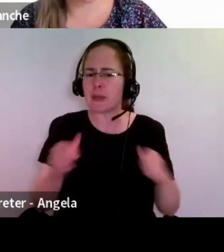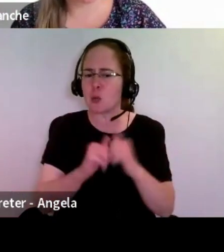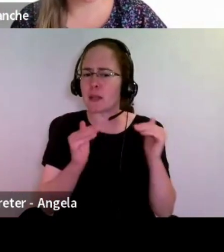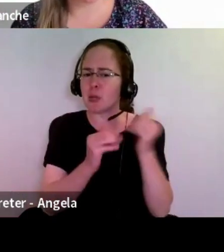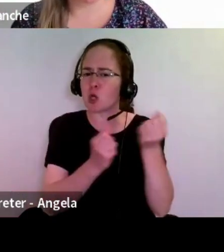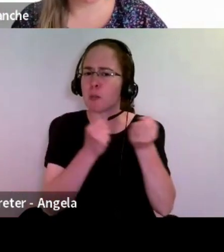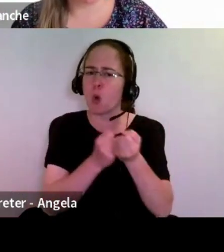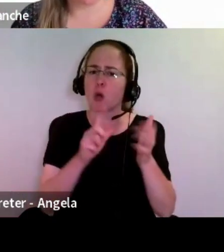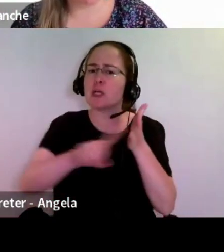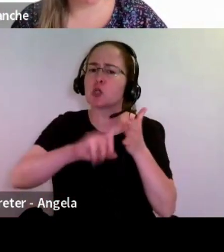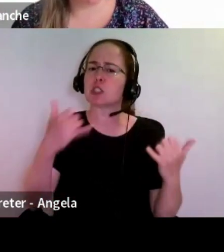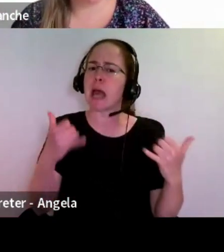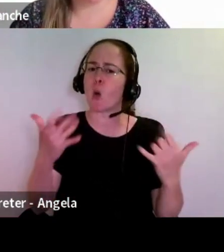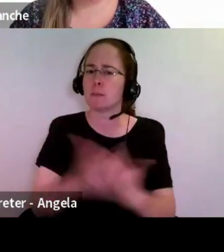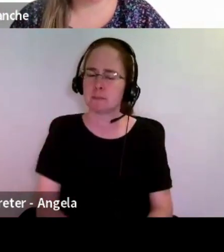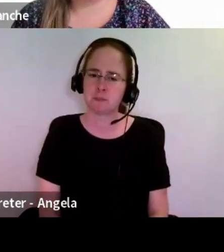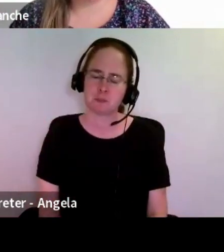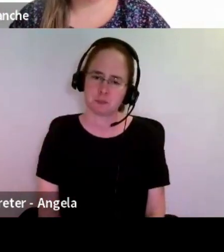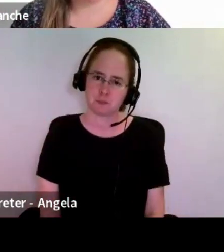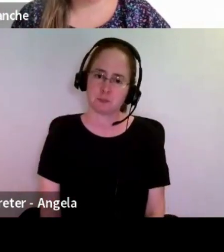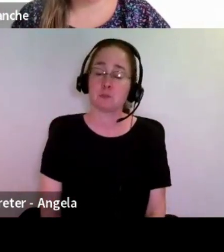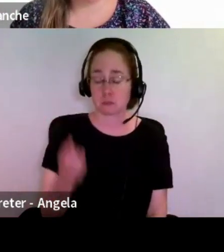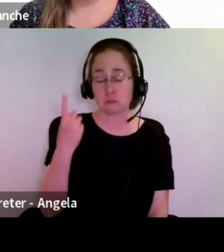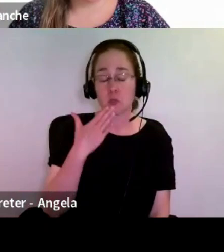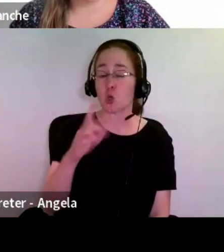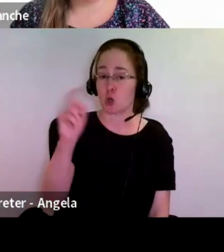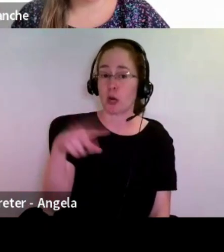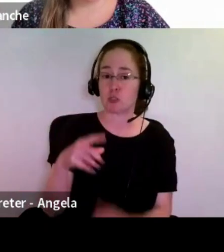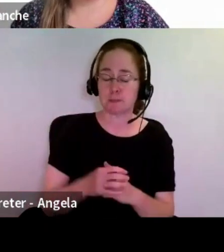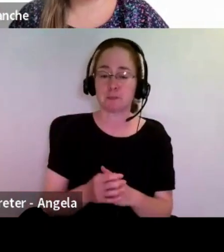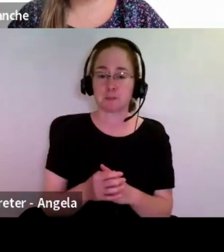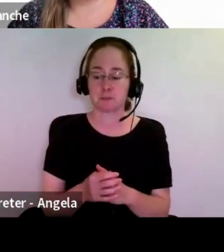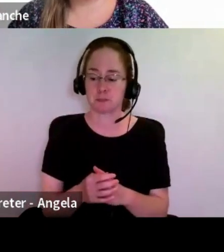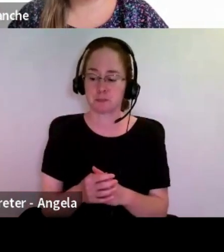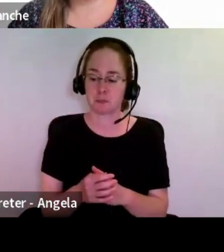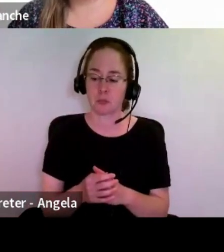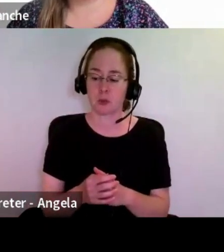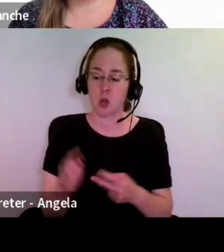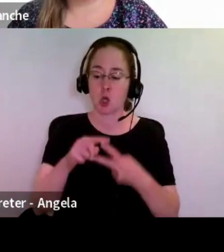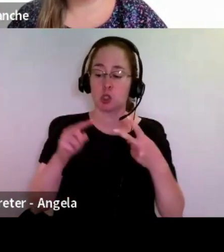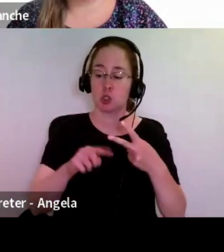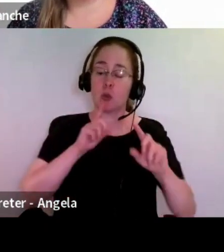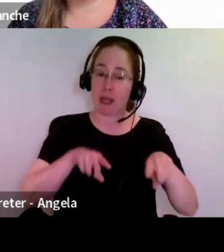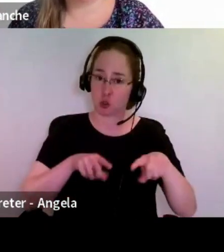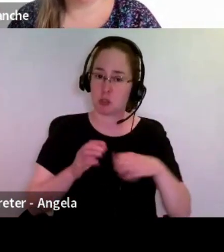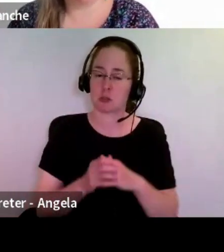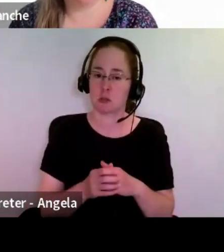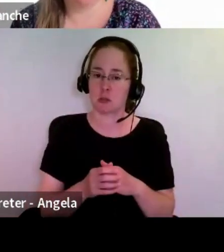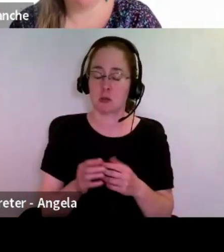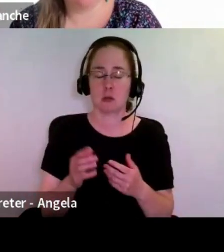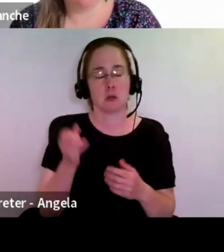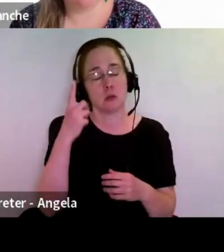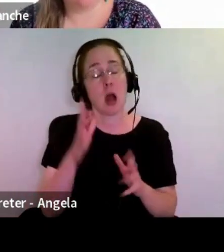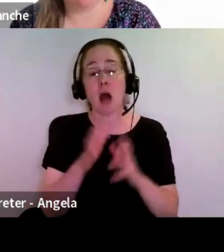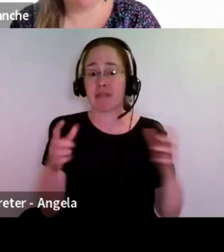support and family peer support research right now? Yeah, good question. So two answers to that. One is that there's a lot